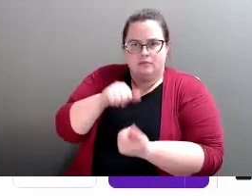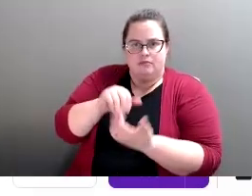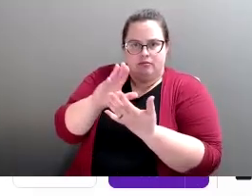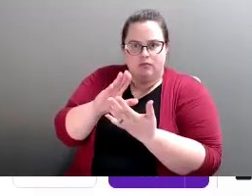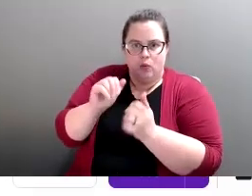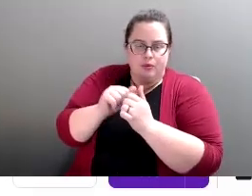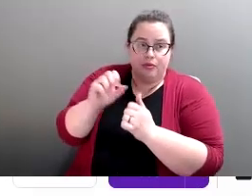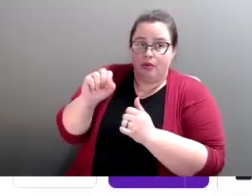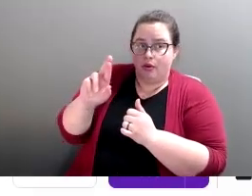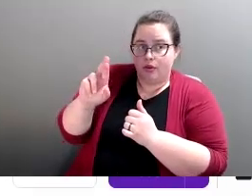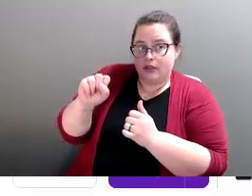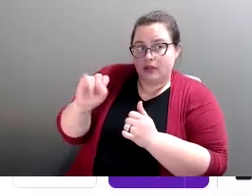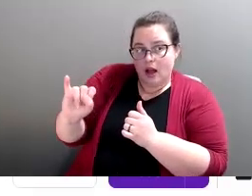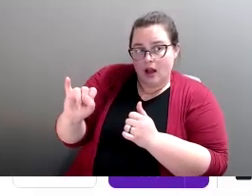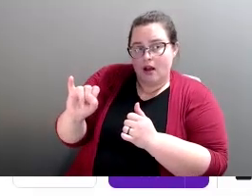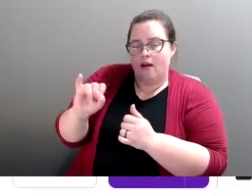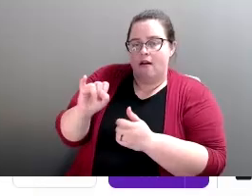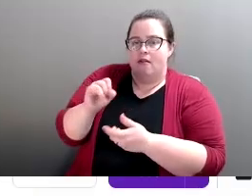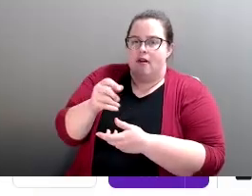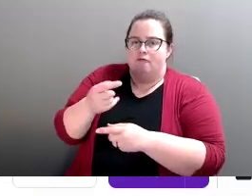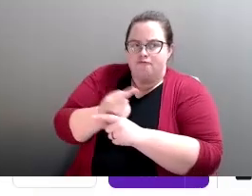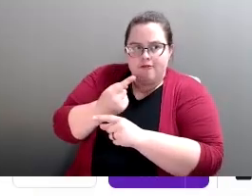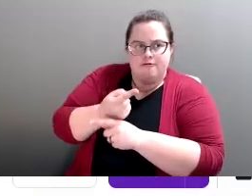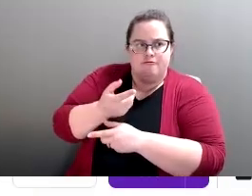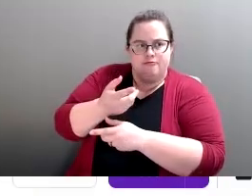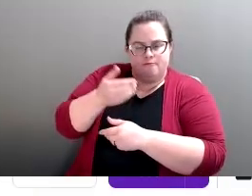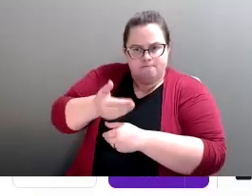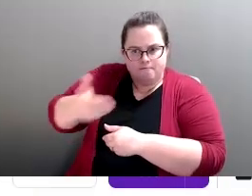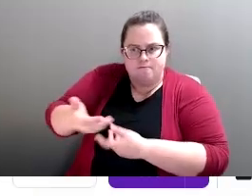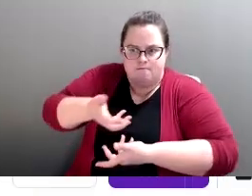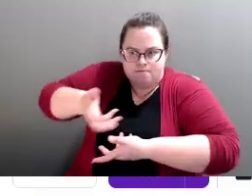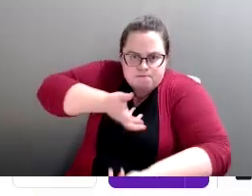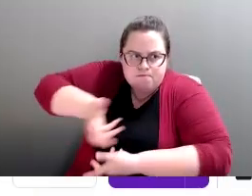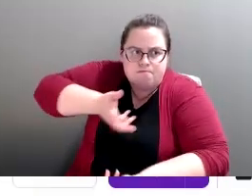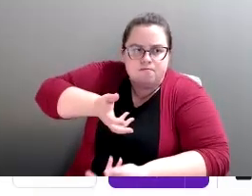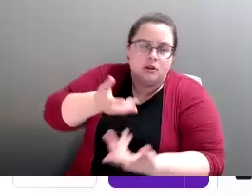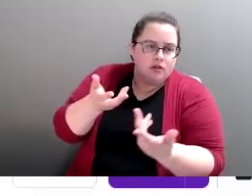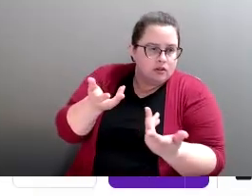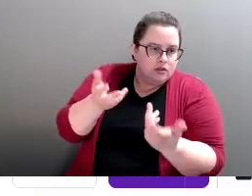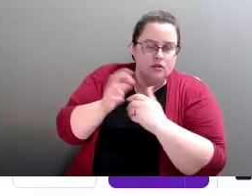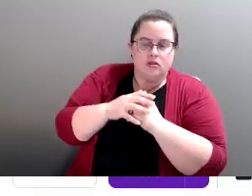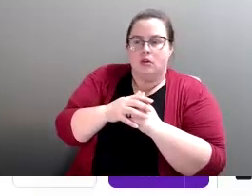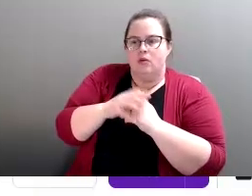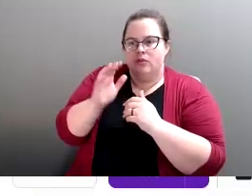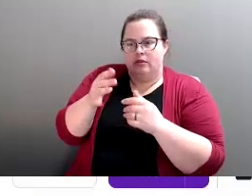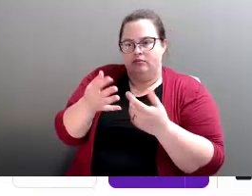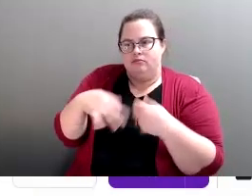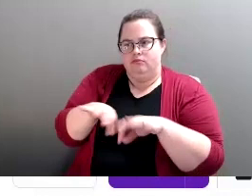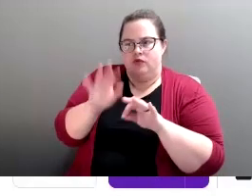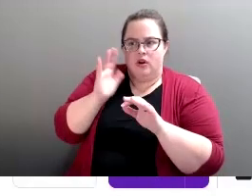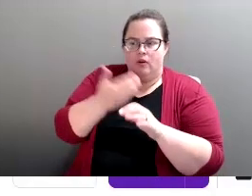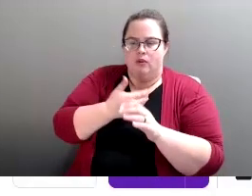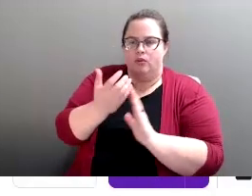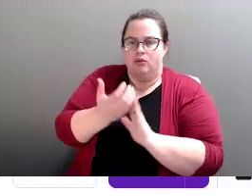have to figure out how to make that something just a part of our natural course. Okay, so let's go. So here's